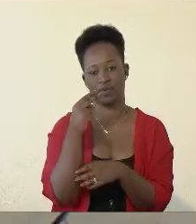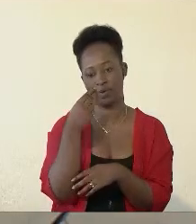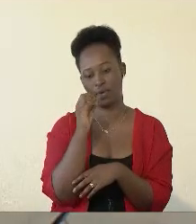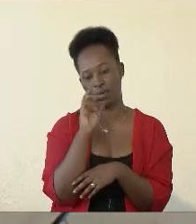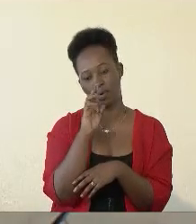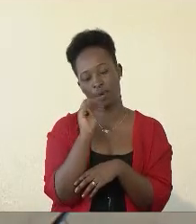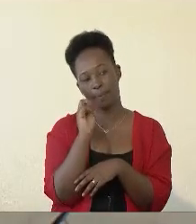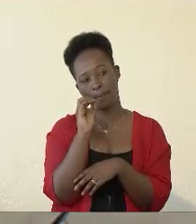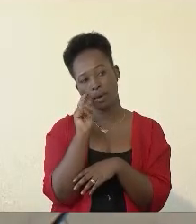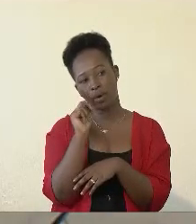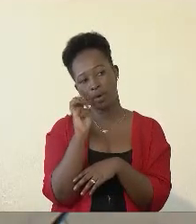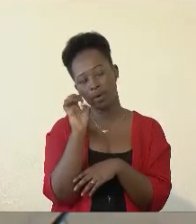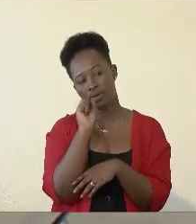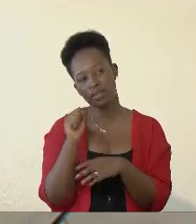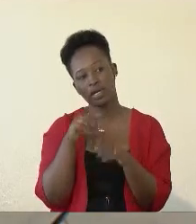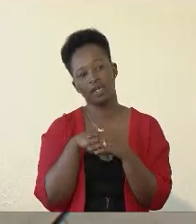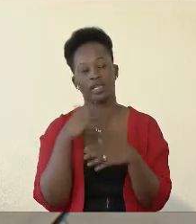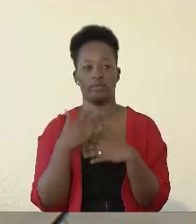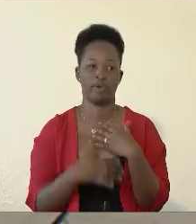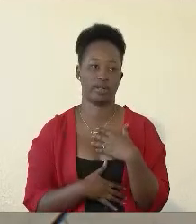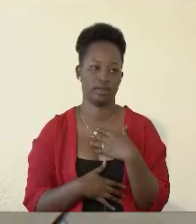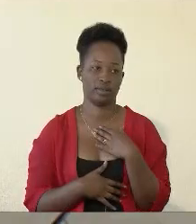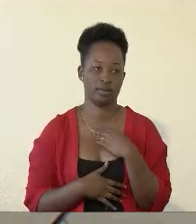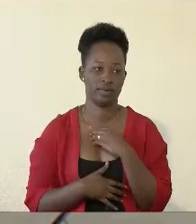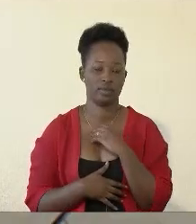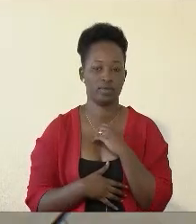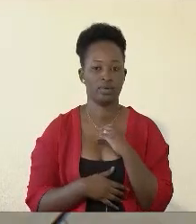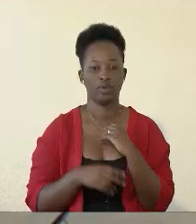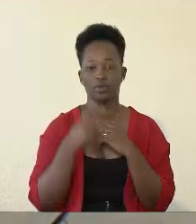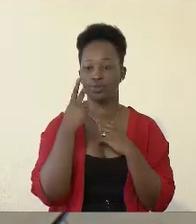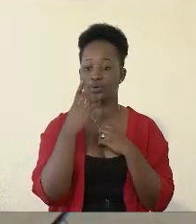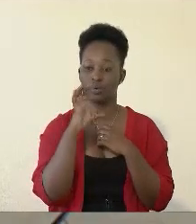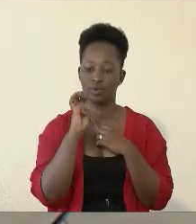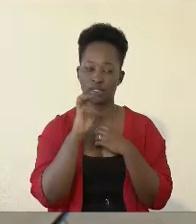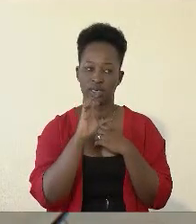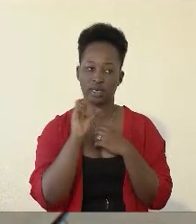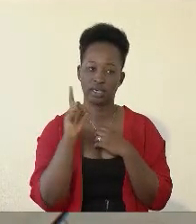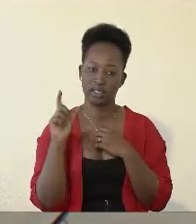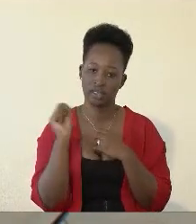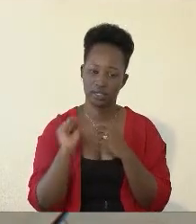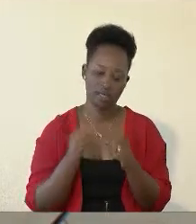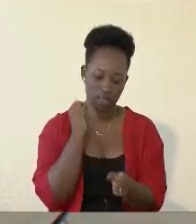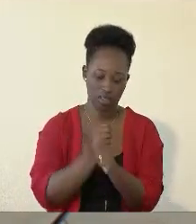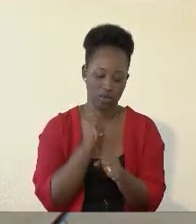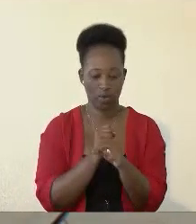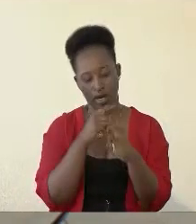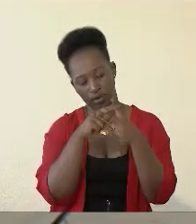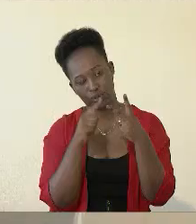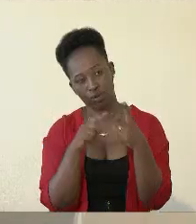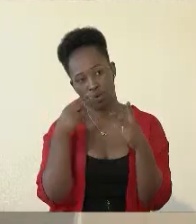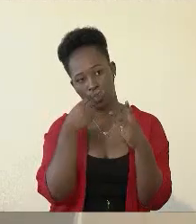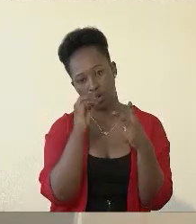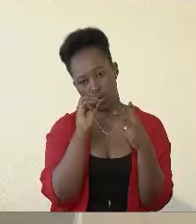cells that are found by the islets of Langerhans, they produce two hormones. One is